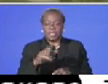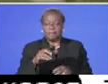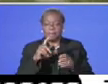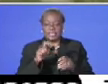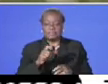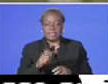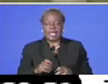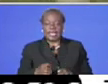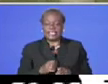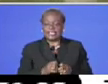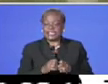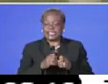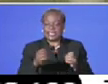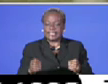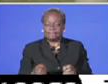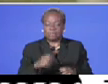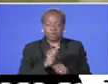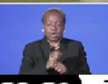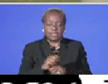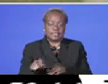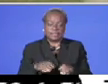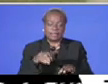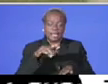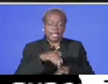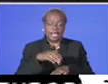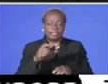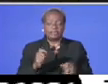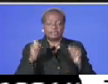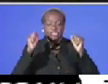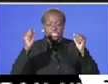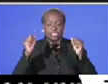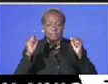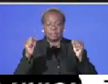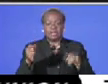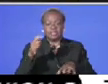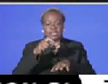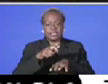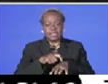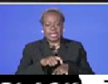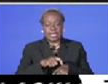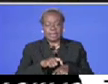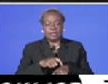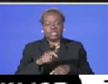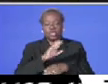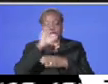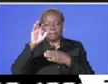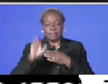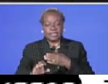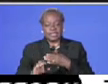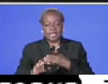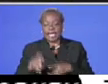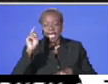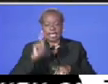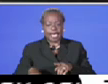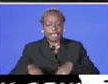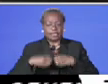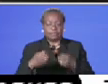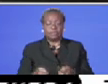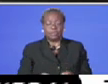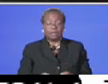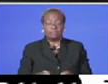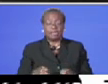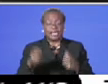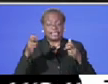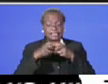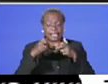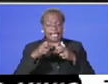done at the gym. So the time frame on getting that completed, I can't give you an exact date, but right now we